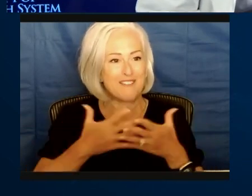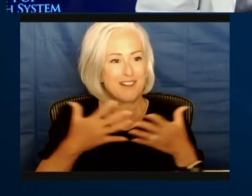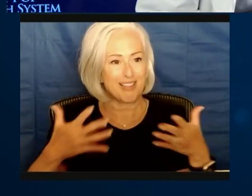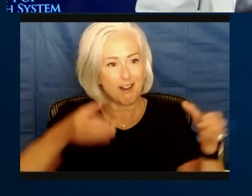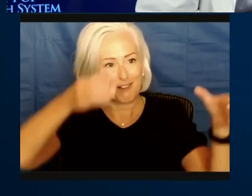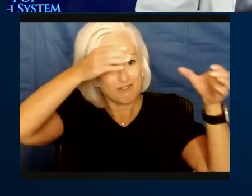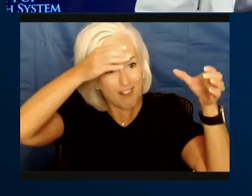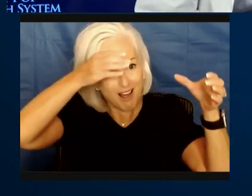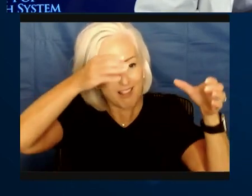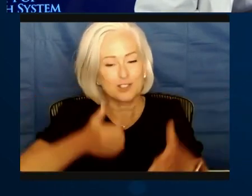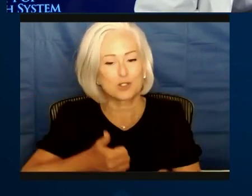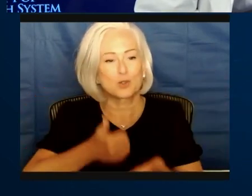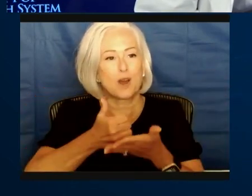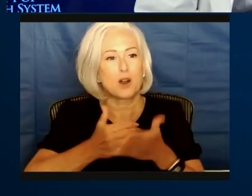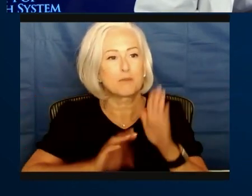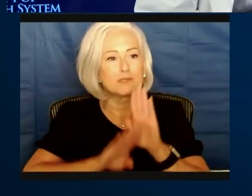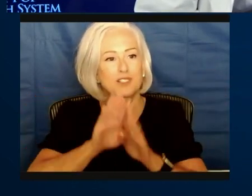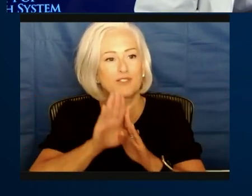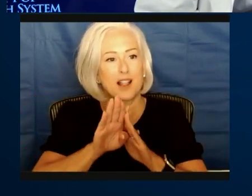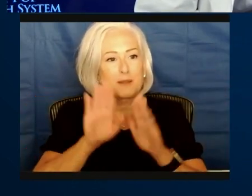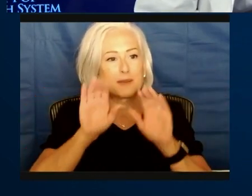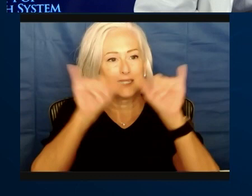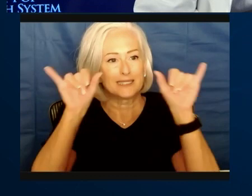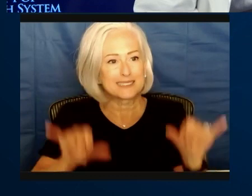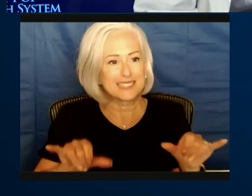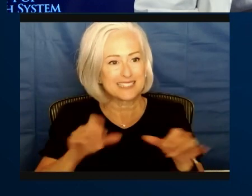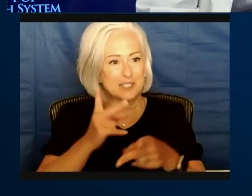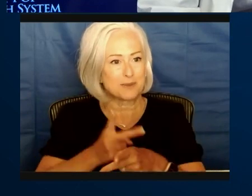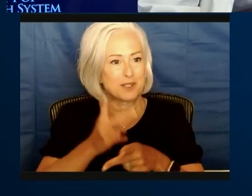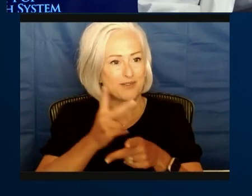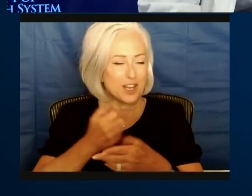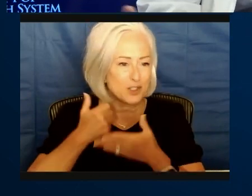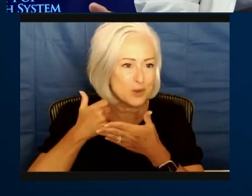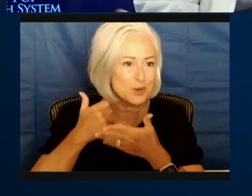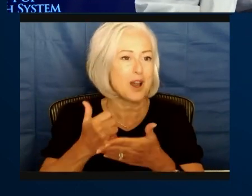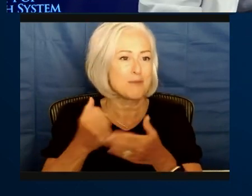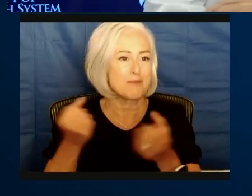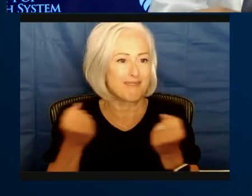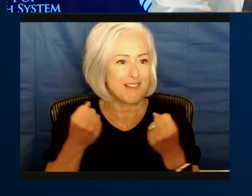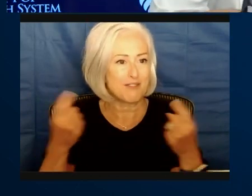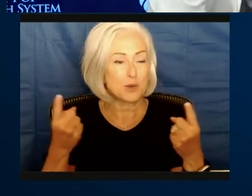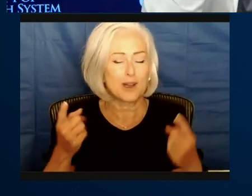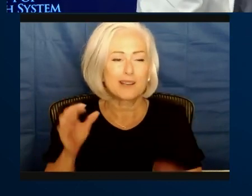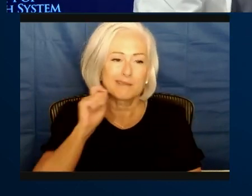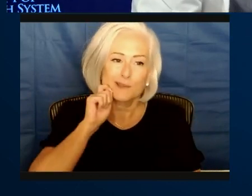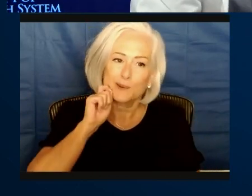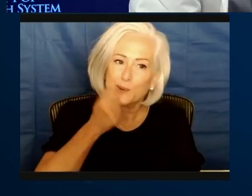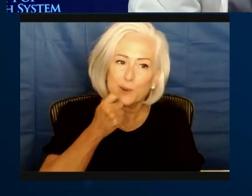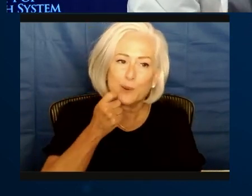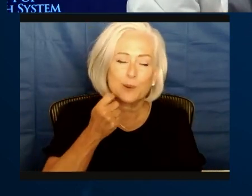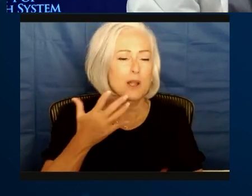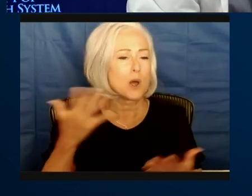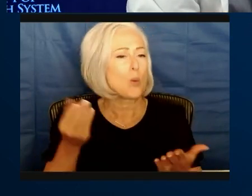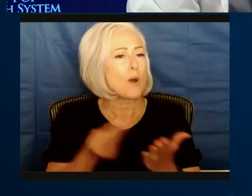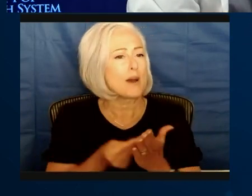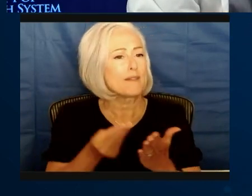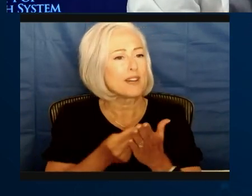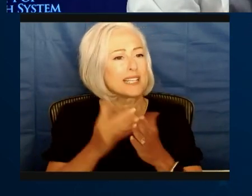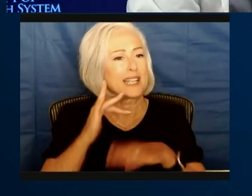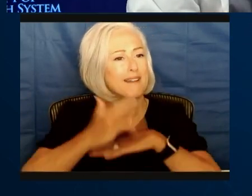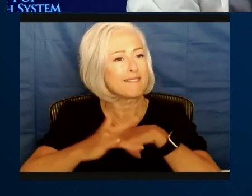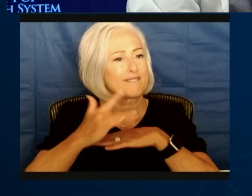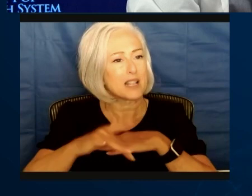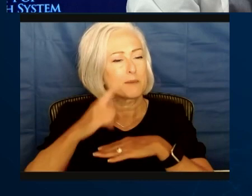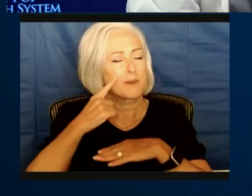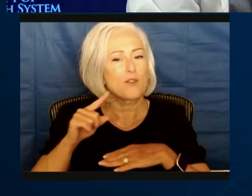that can help everyone. That's pretty cool stuff. So what funding opportunities are out there and available for the African Trauma